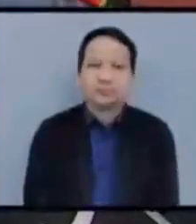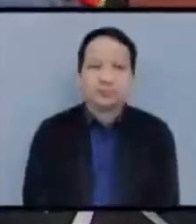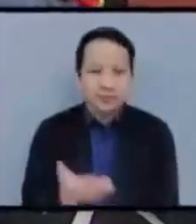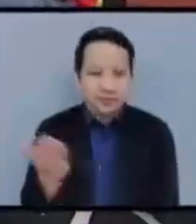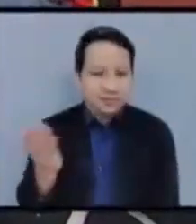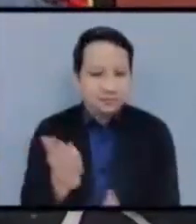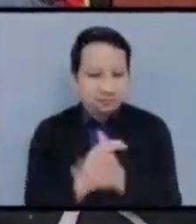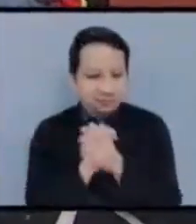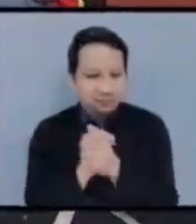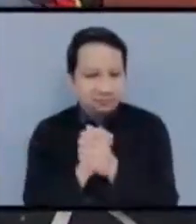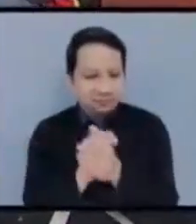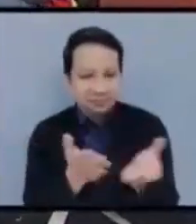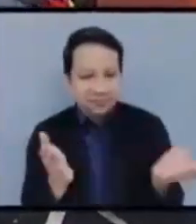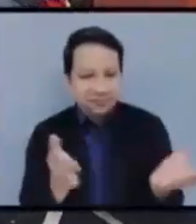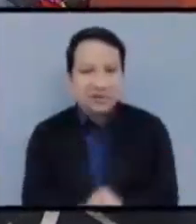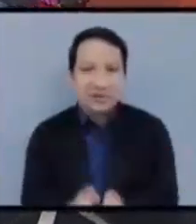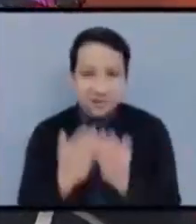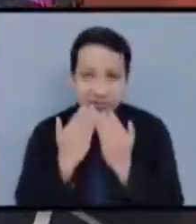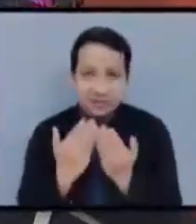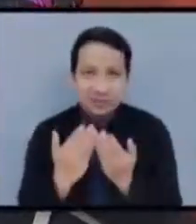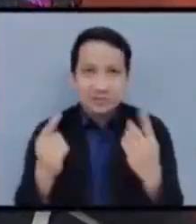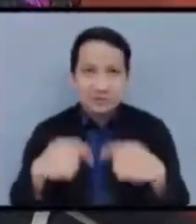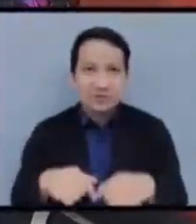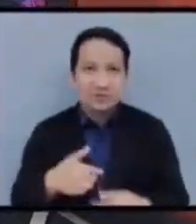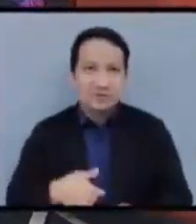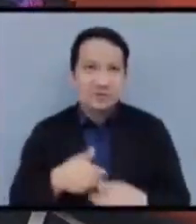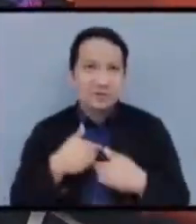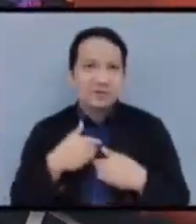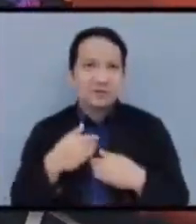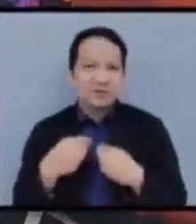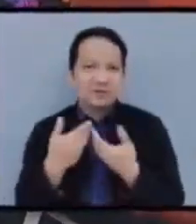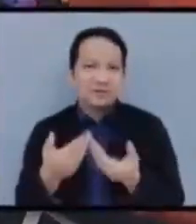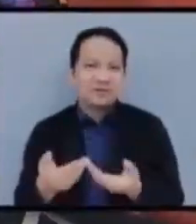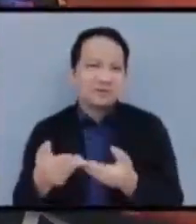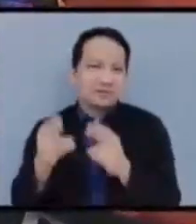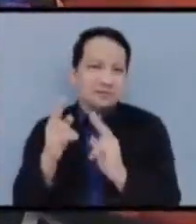And thank you for giving pride to the Philippines.